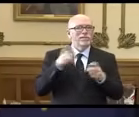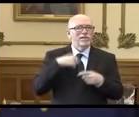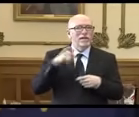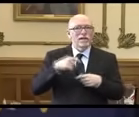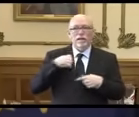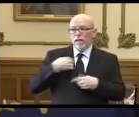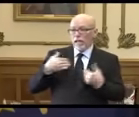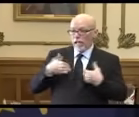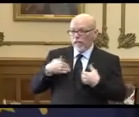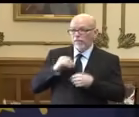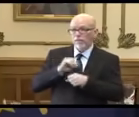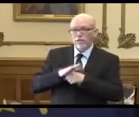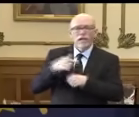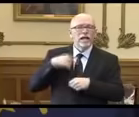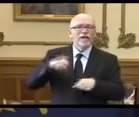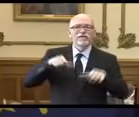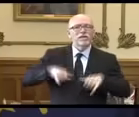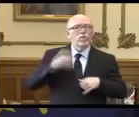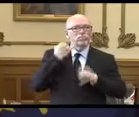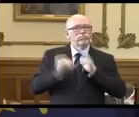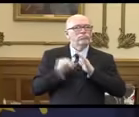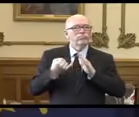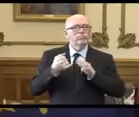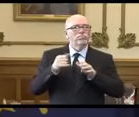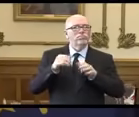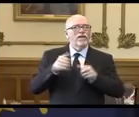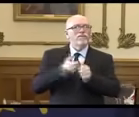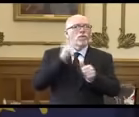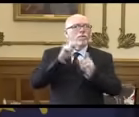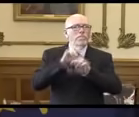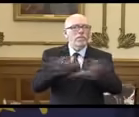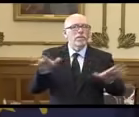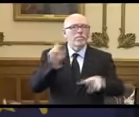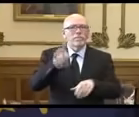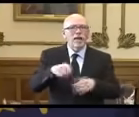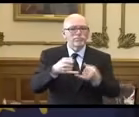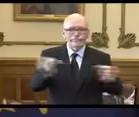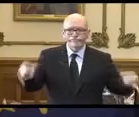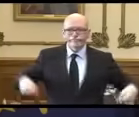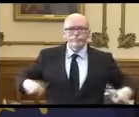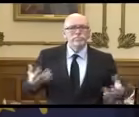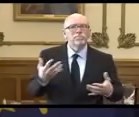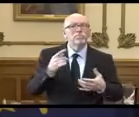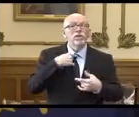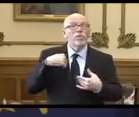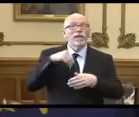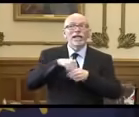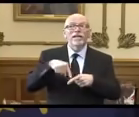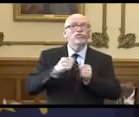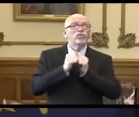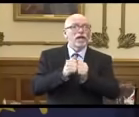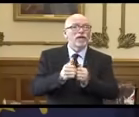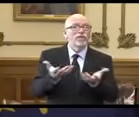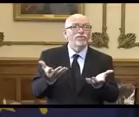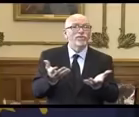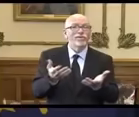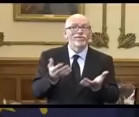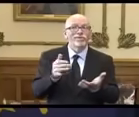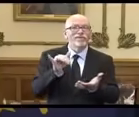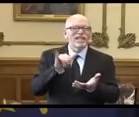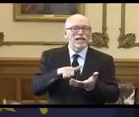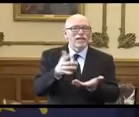or brain surgery or any other analogy you want to make. But it requires, that's why when we say we're all in this together, that's